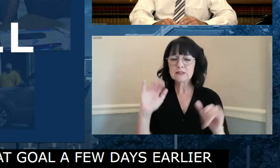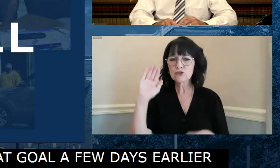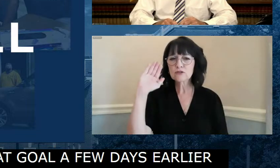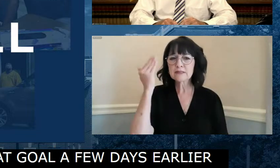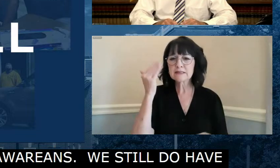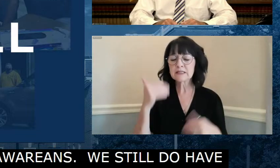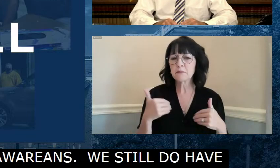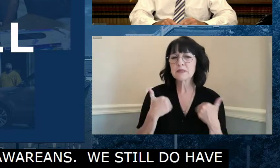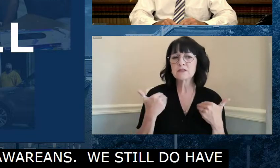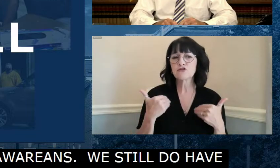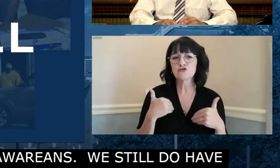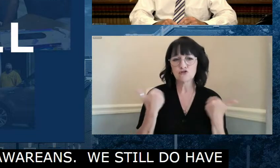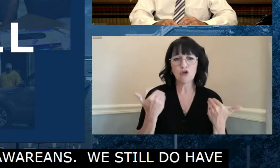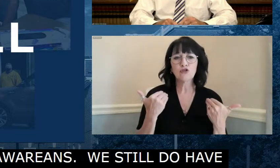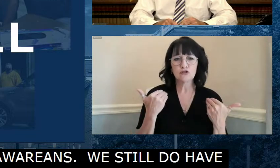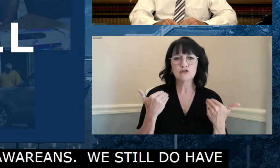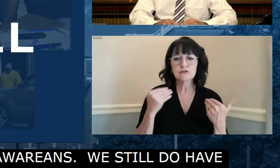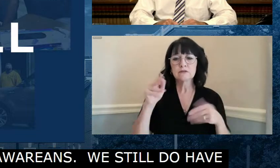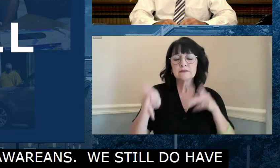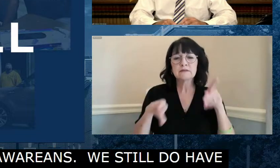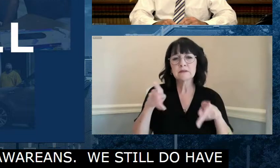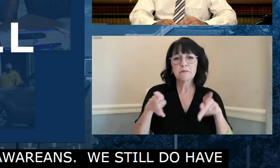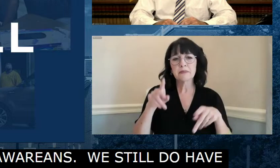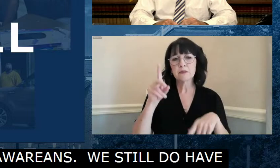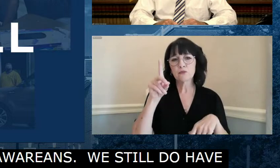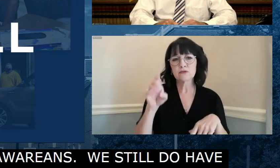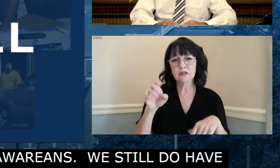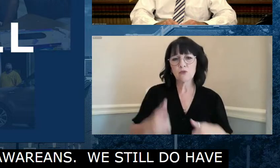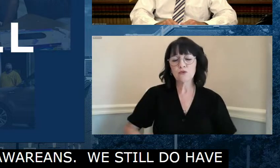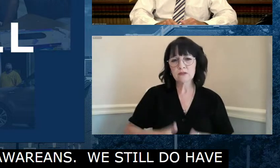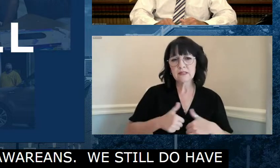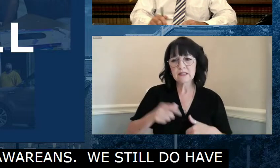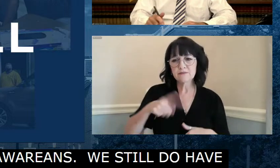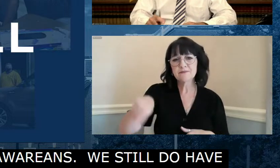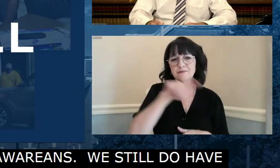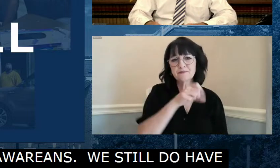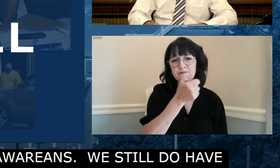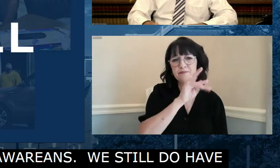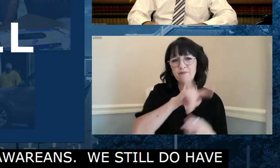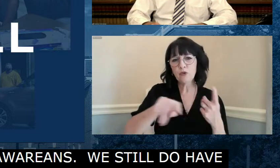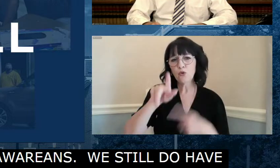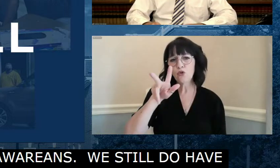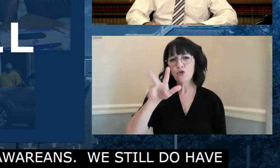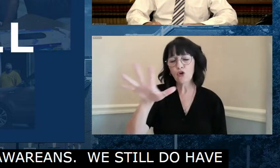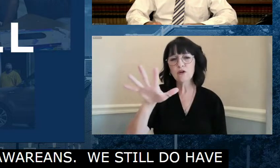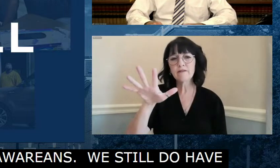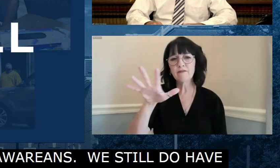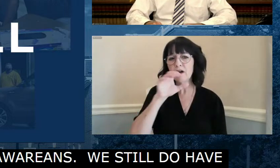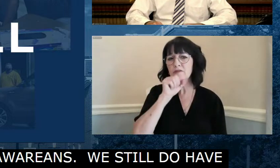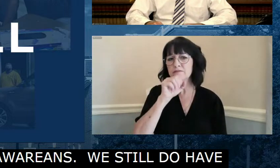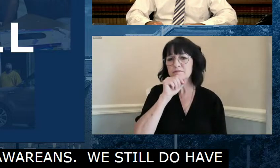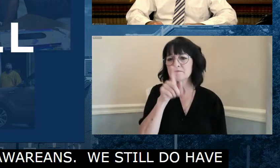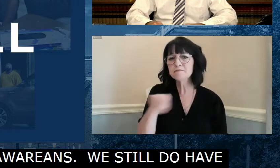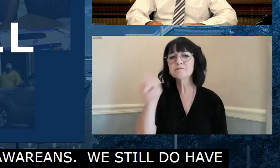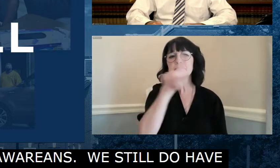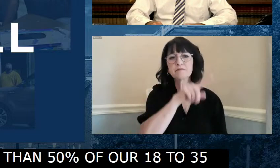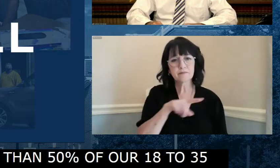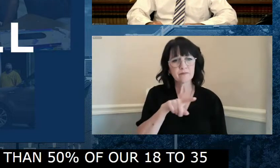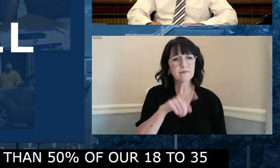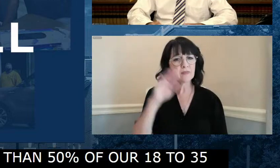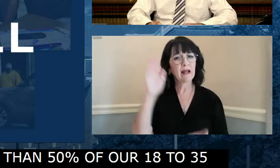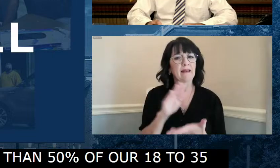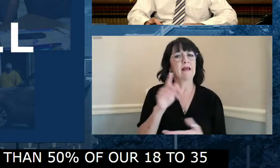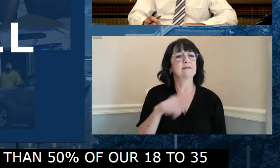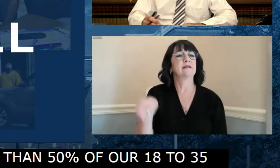adults, less than 50% of our 18 to 35-year-olds have received one dose